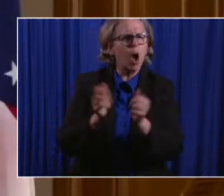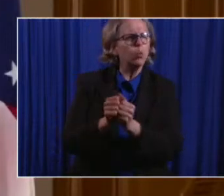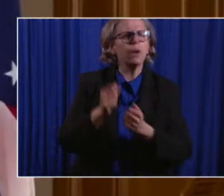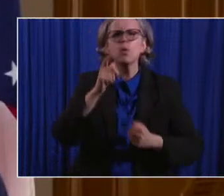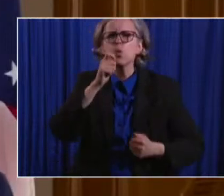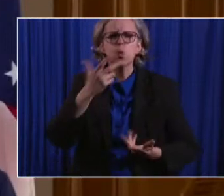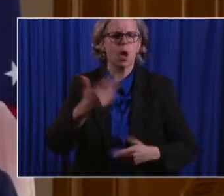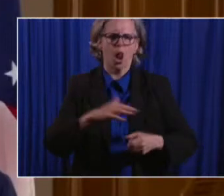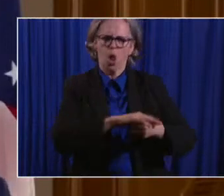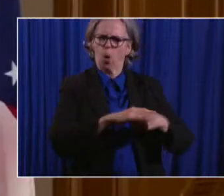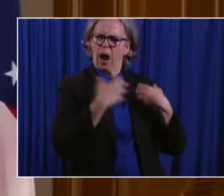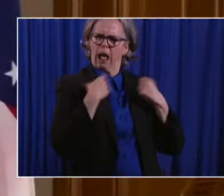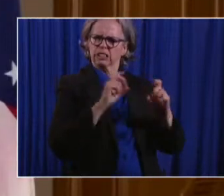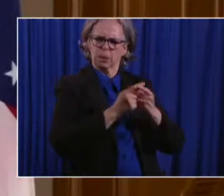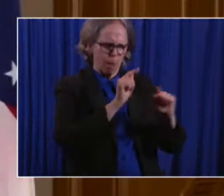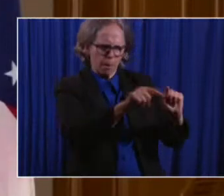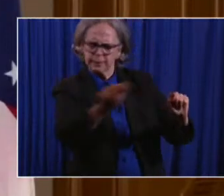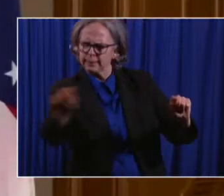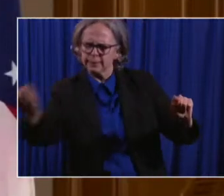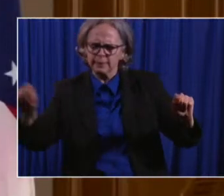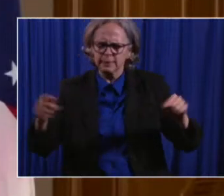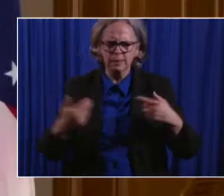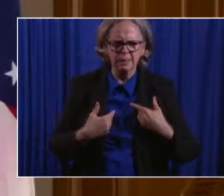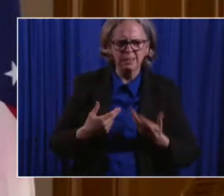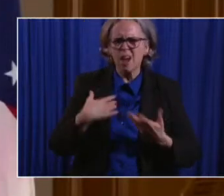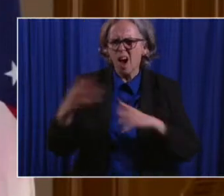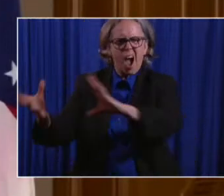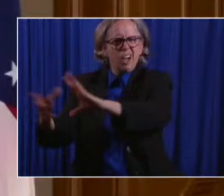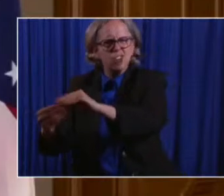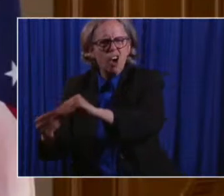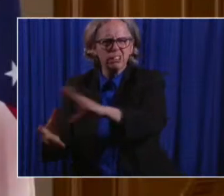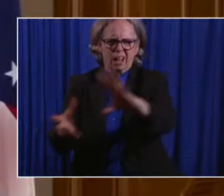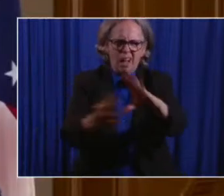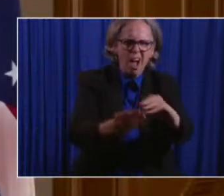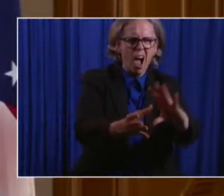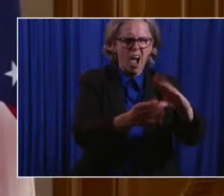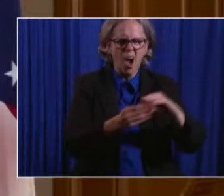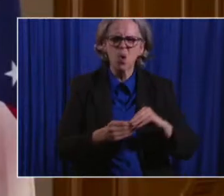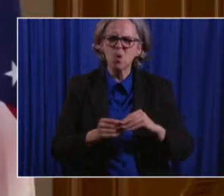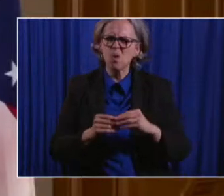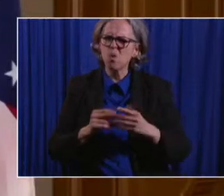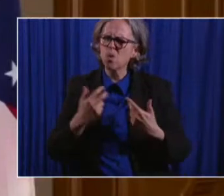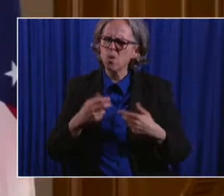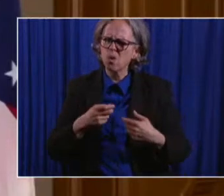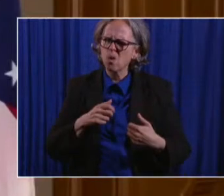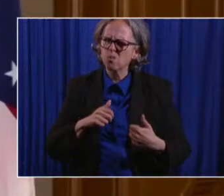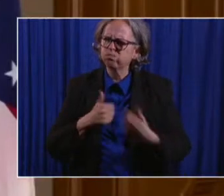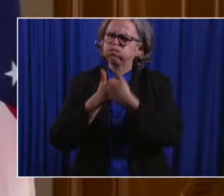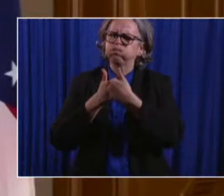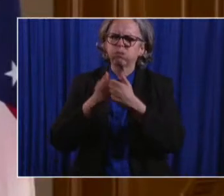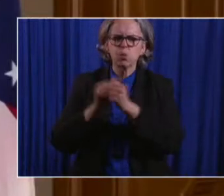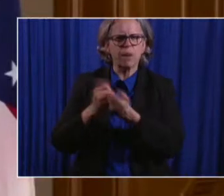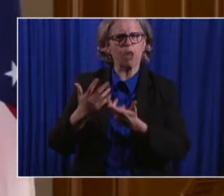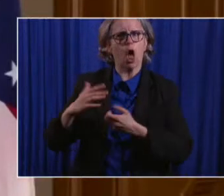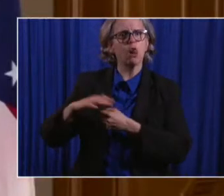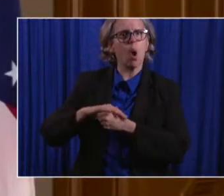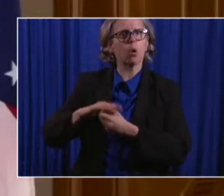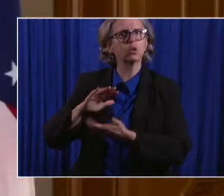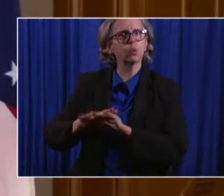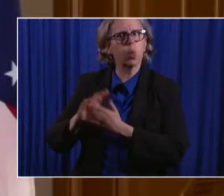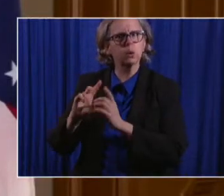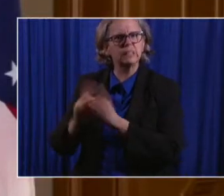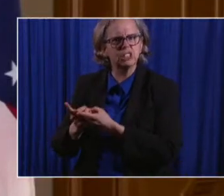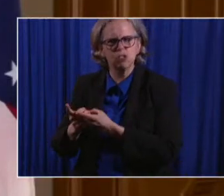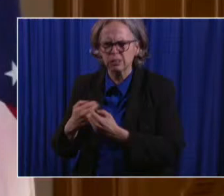discussion that some of them have been having with our local school districts. And as everyone knows, on